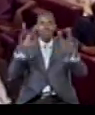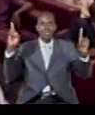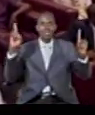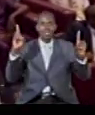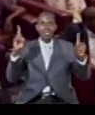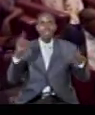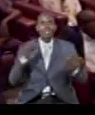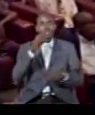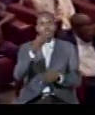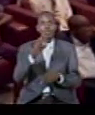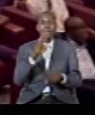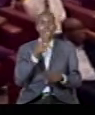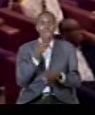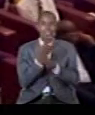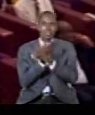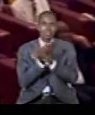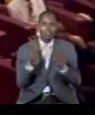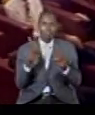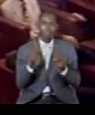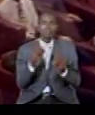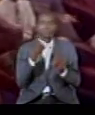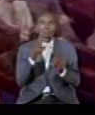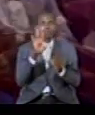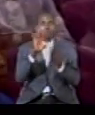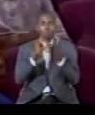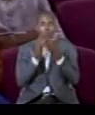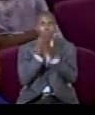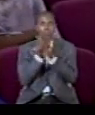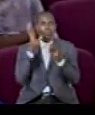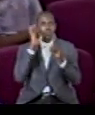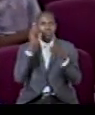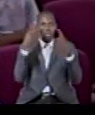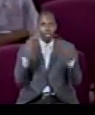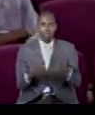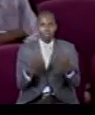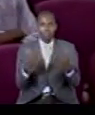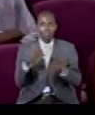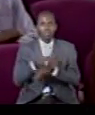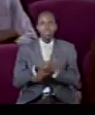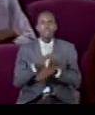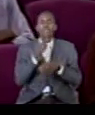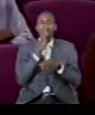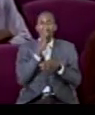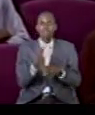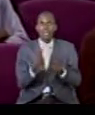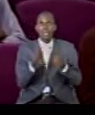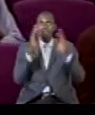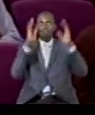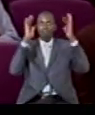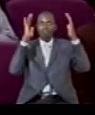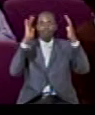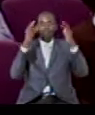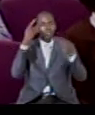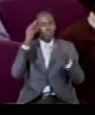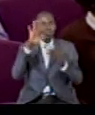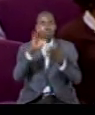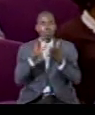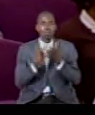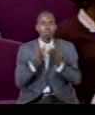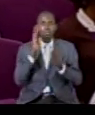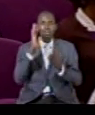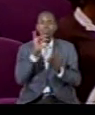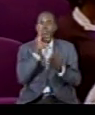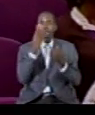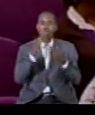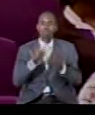Your deliverance will happen tonight. Be expectant, because a testimony is coming your way. We go back to the social